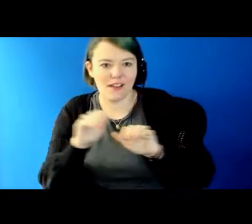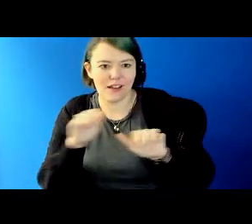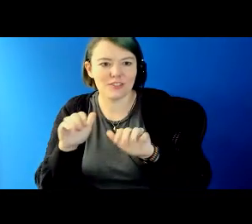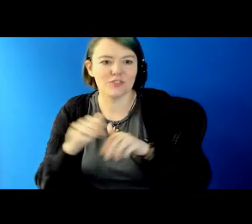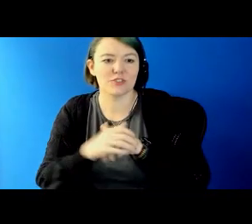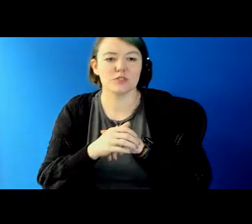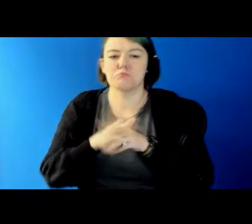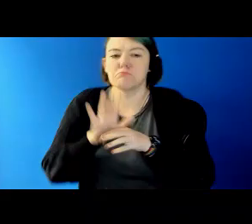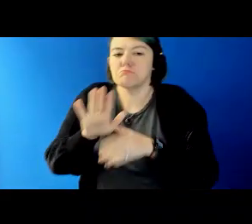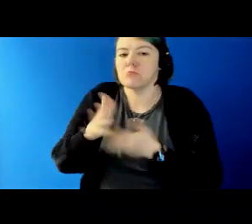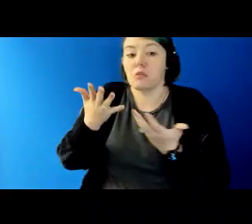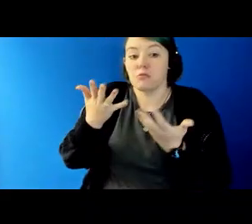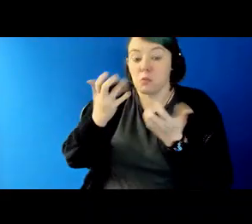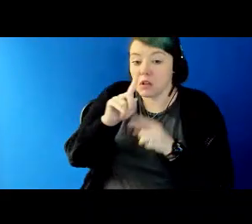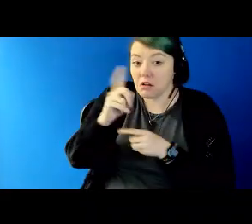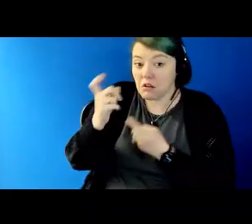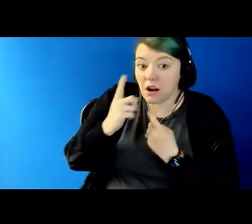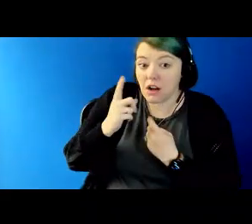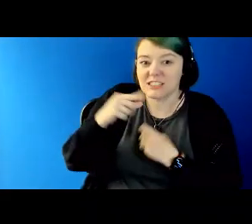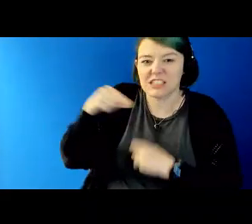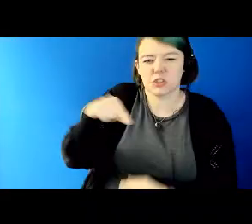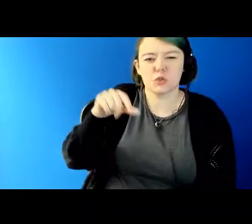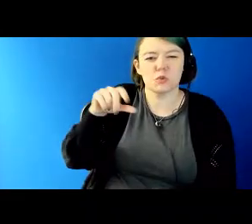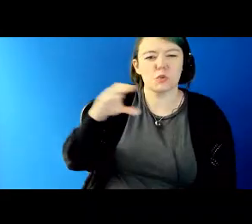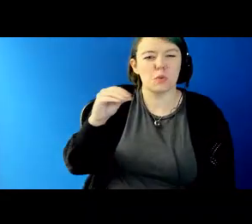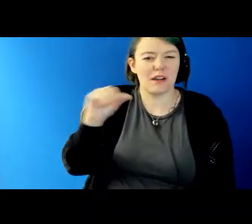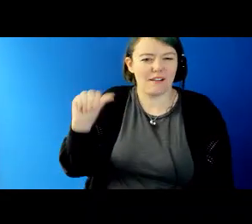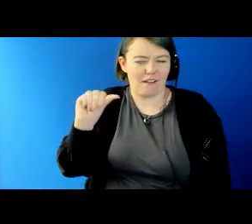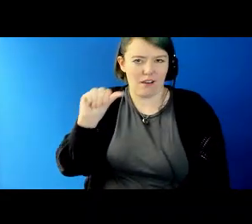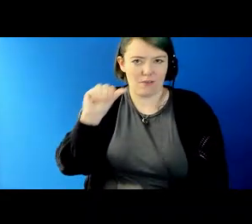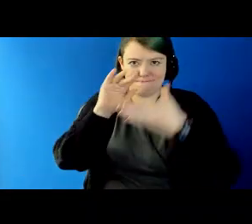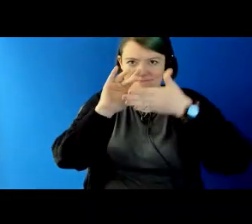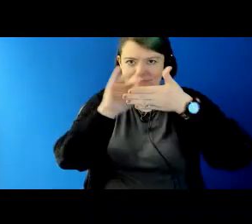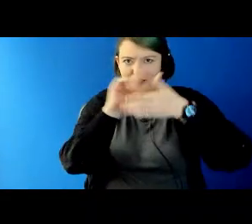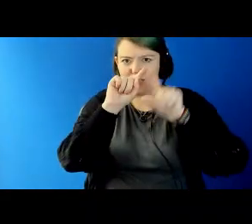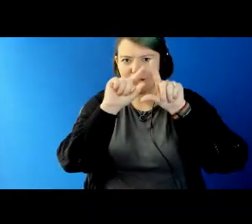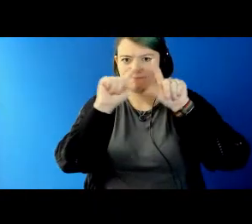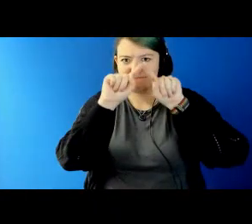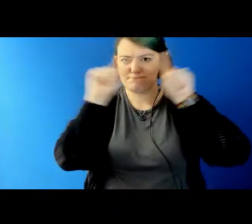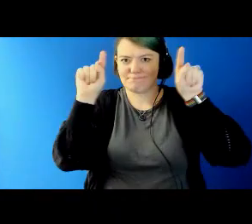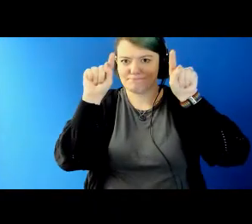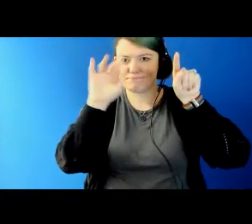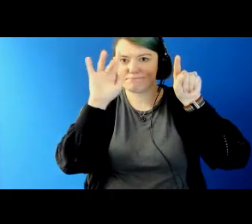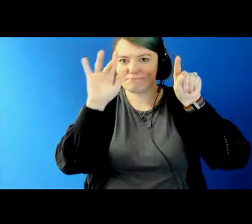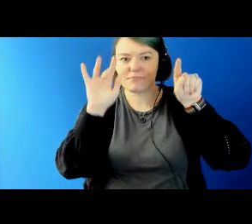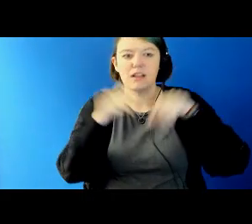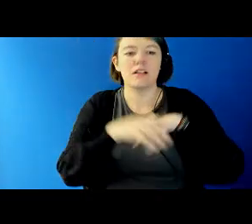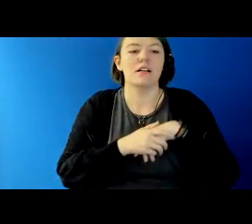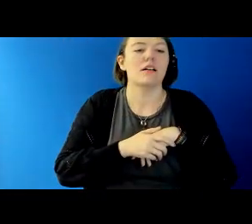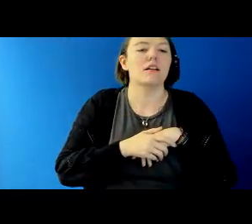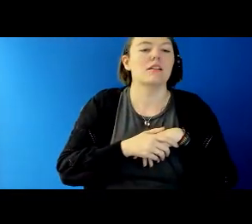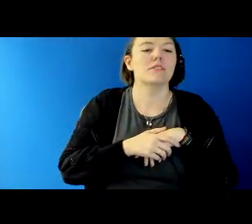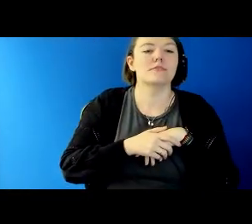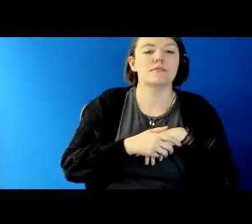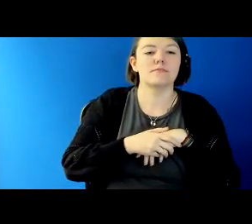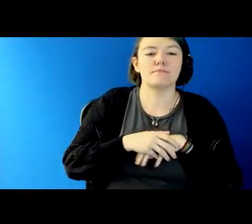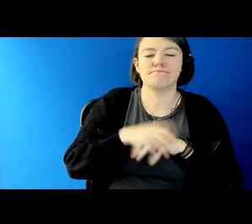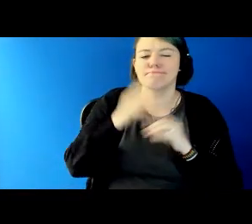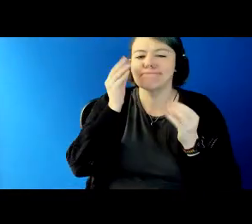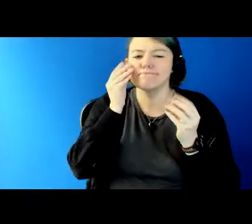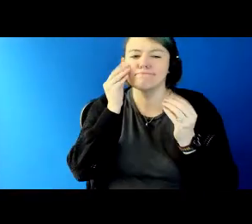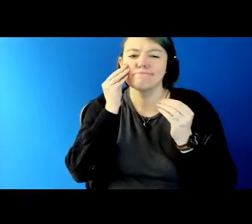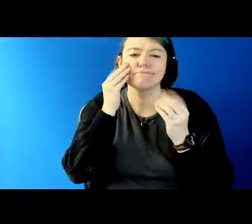about engaging leadership or making the case for inclusion in your organization? Now, to get us started, we'll